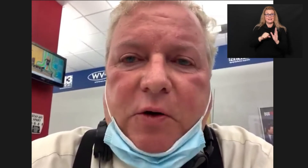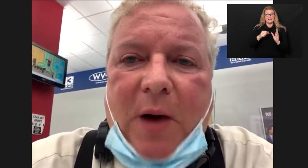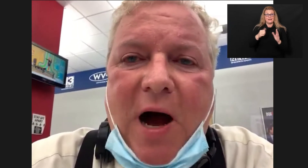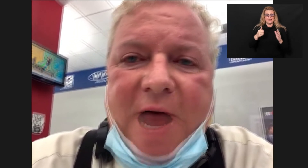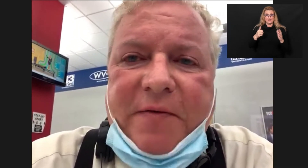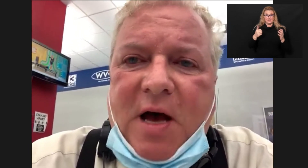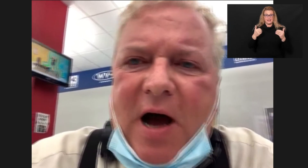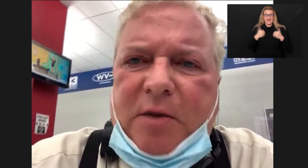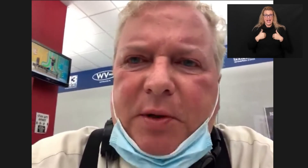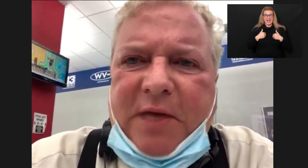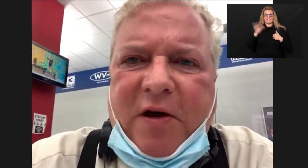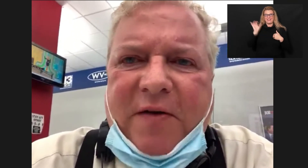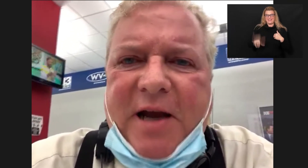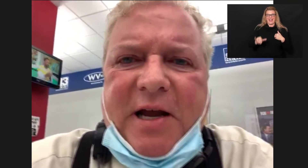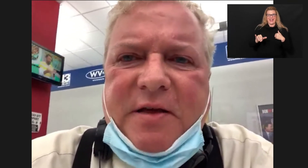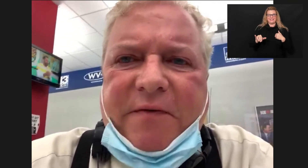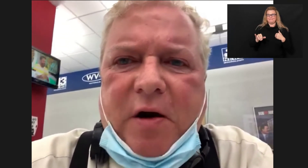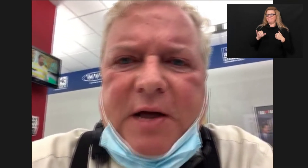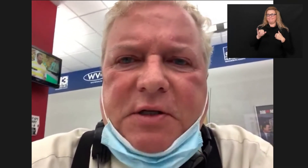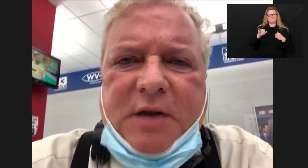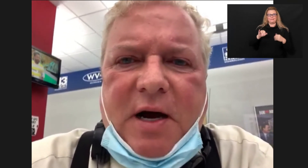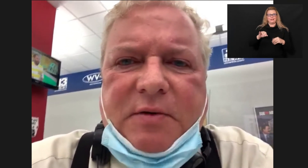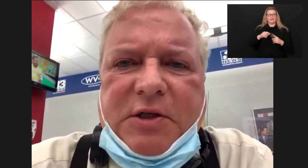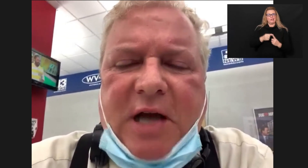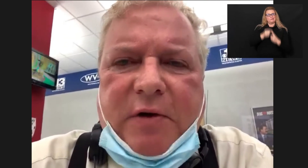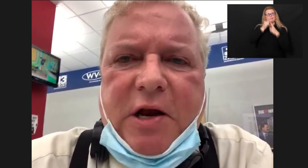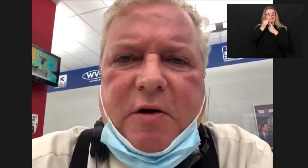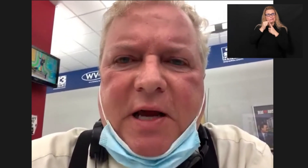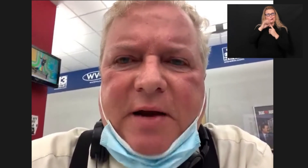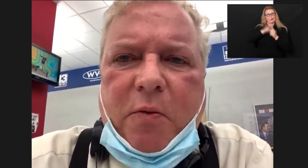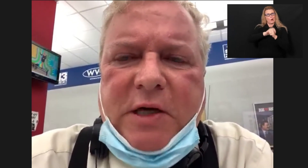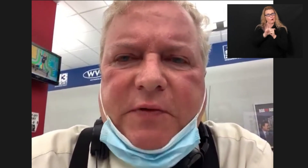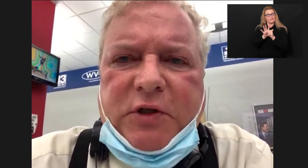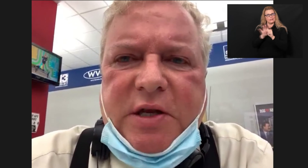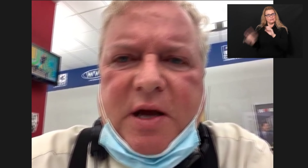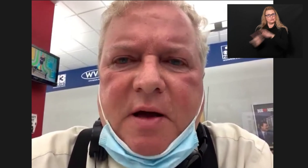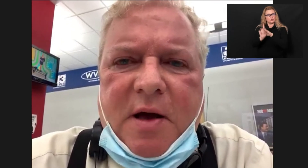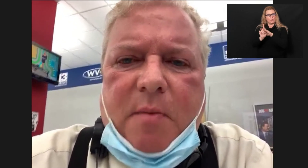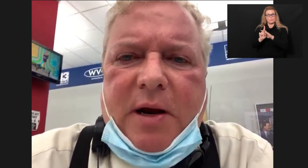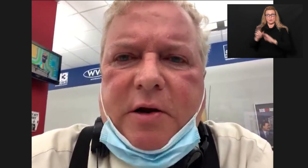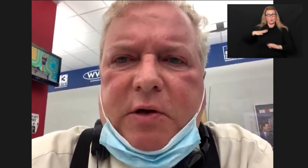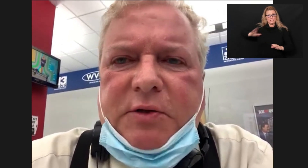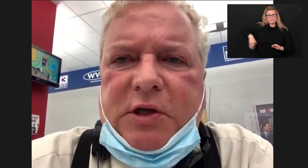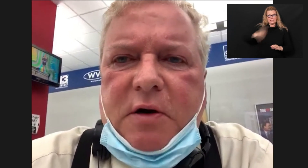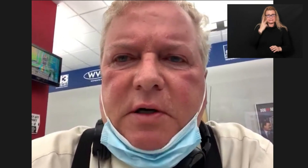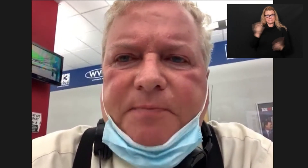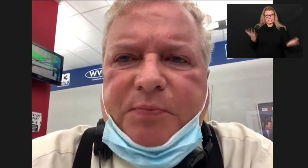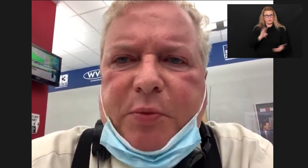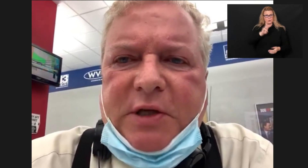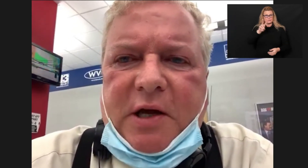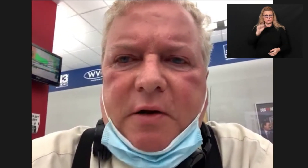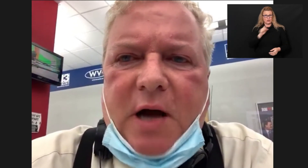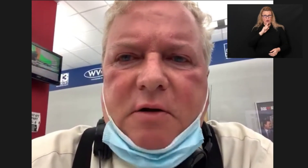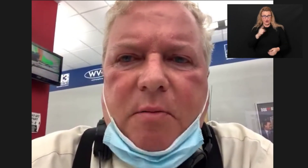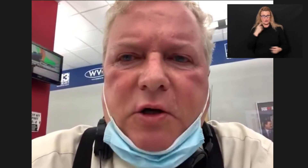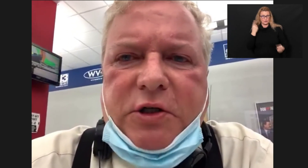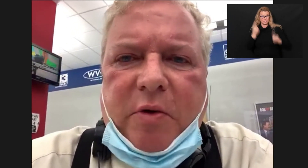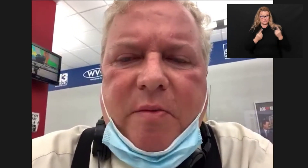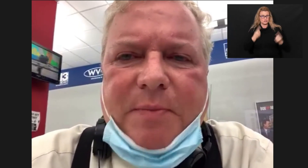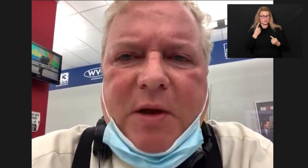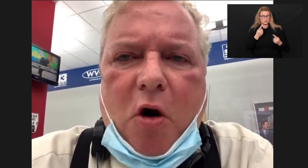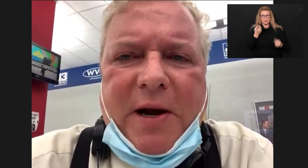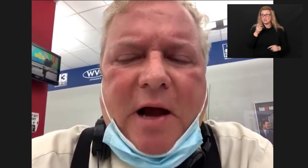COVID arrive. I don't believe we've had any of the variants discovered here yet in West Virginia, but are you concerned, in particular, Dr.